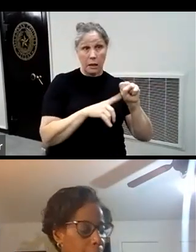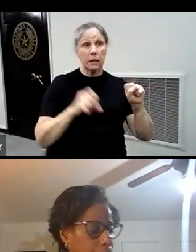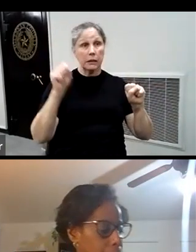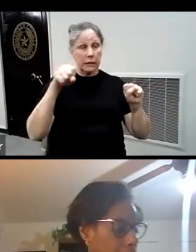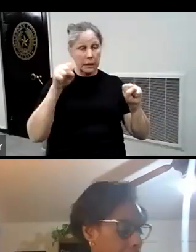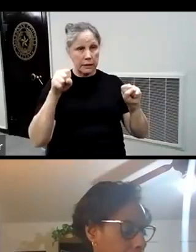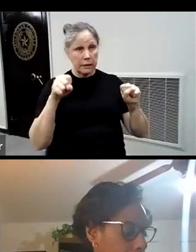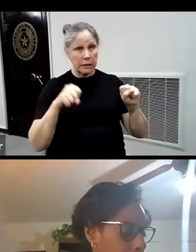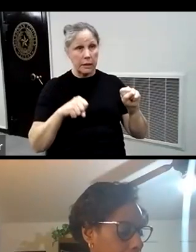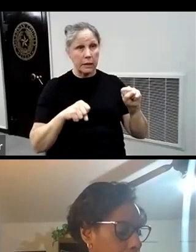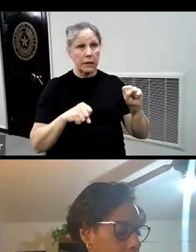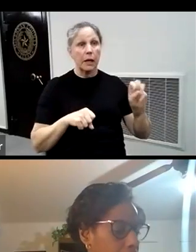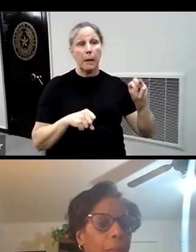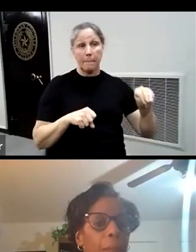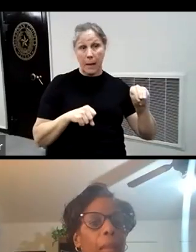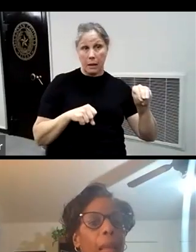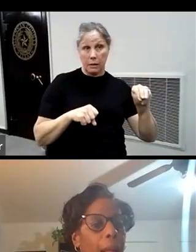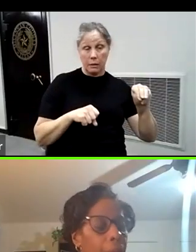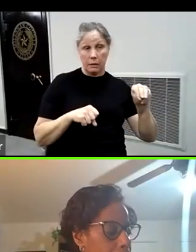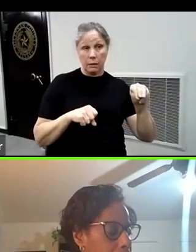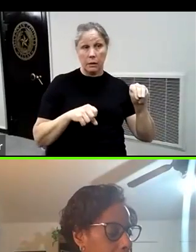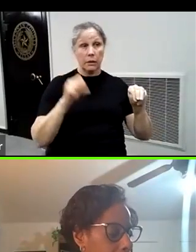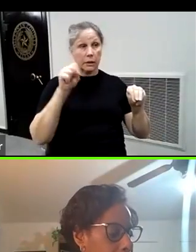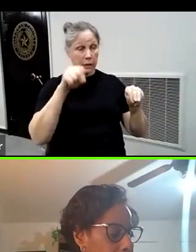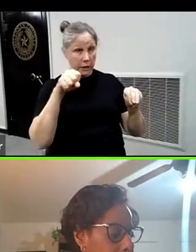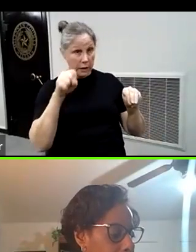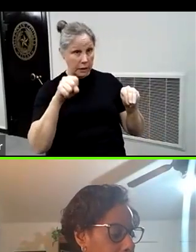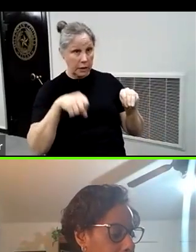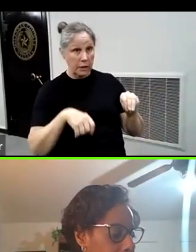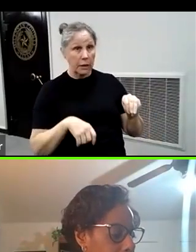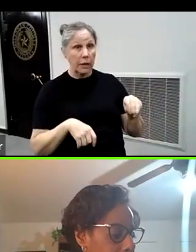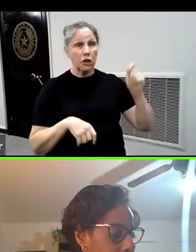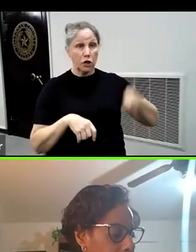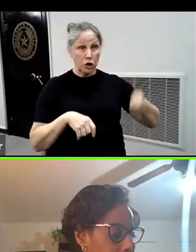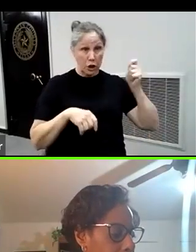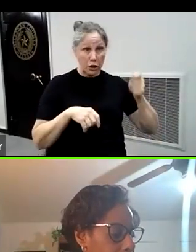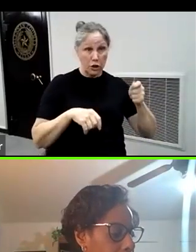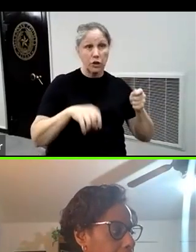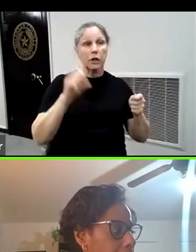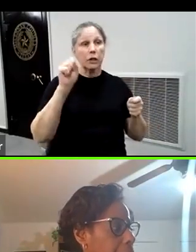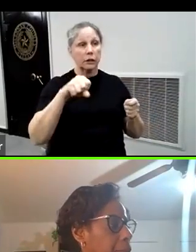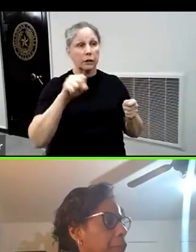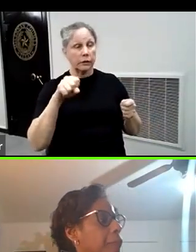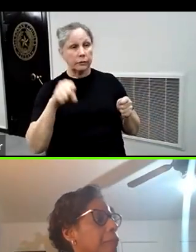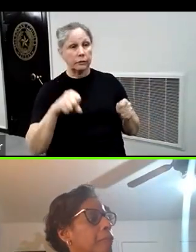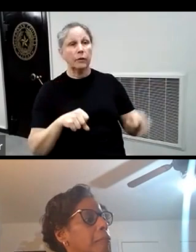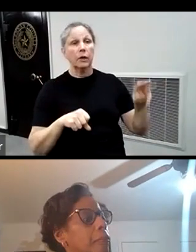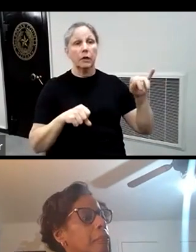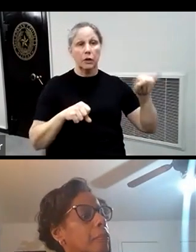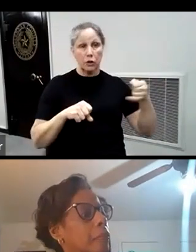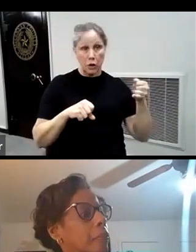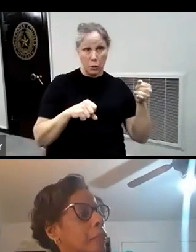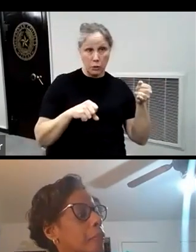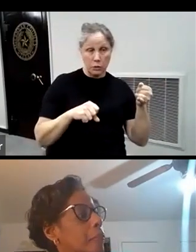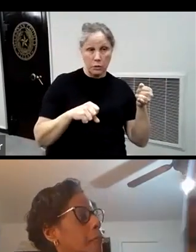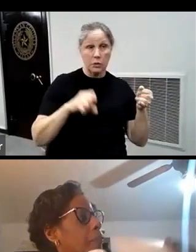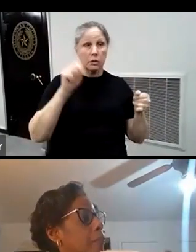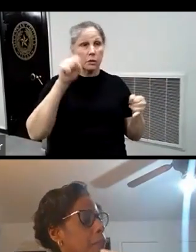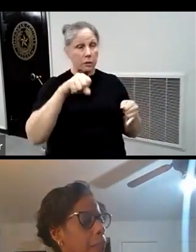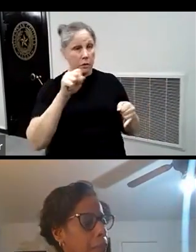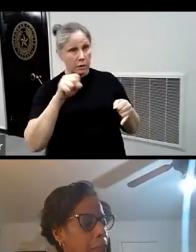Aye. Commissioner Miller, Aye. Judge Felton, Aye. Commissioner Jones,